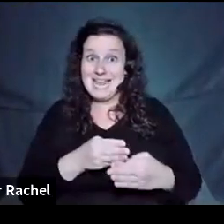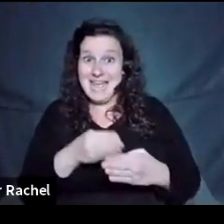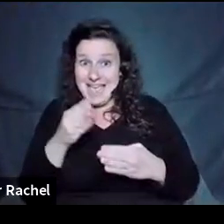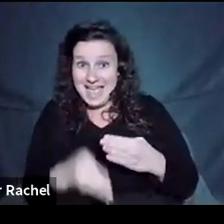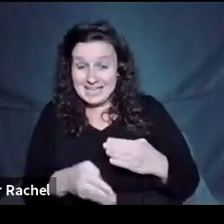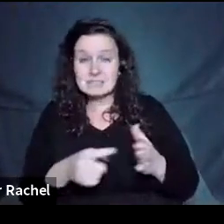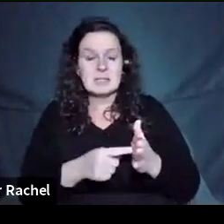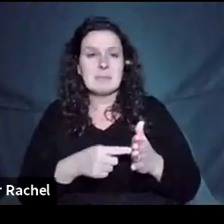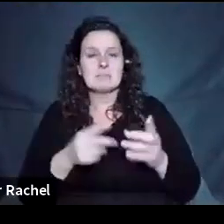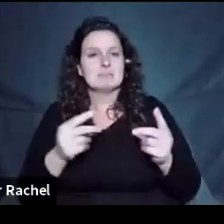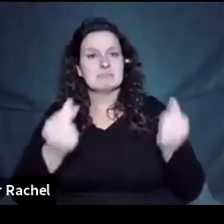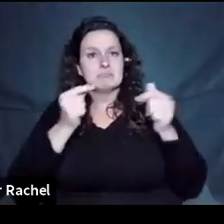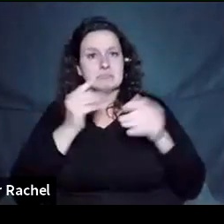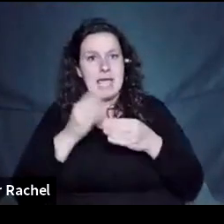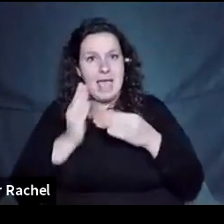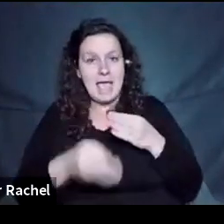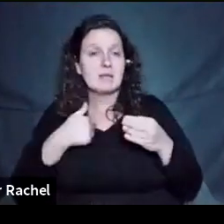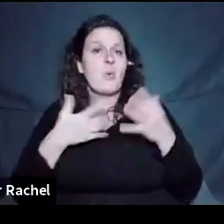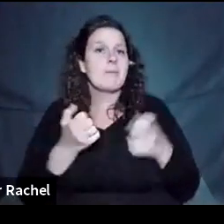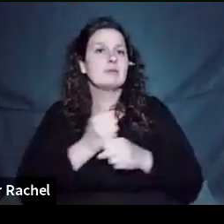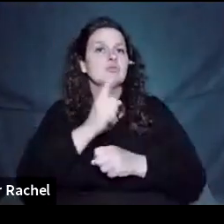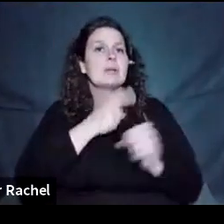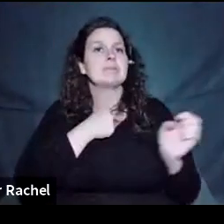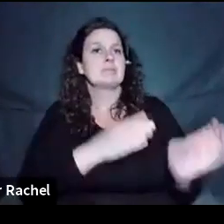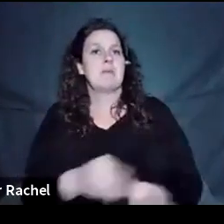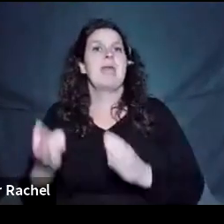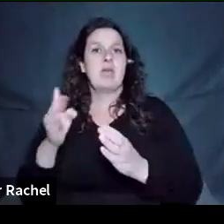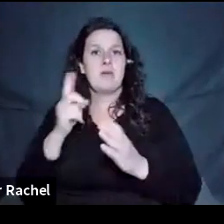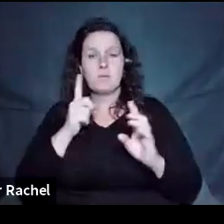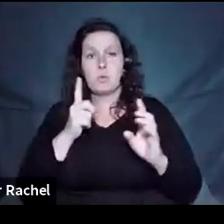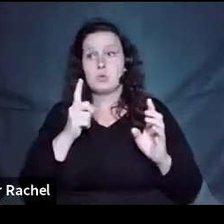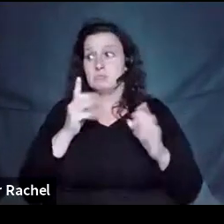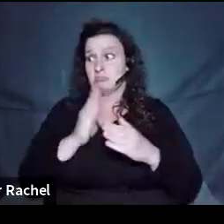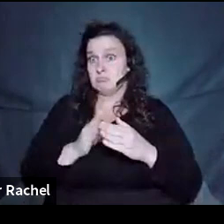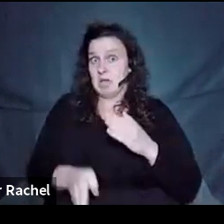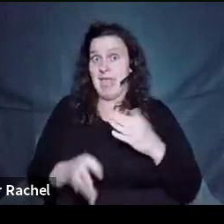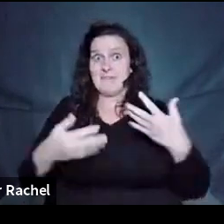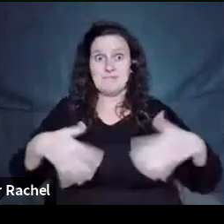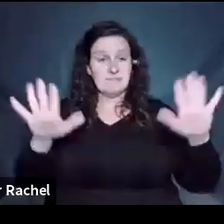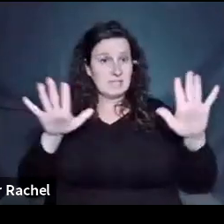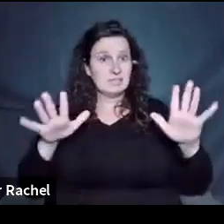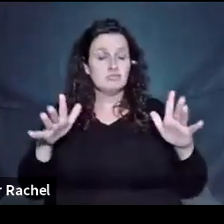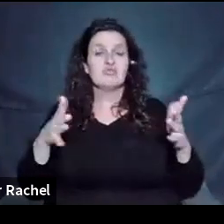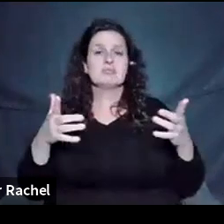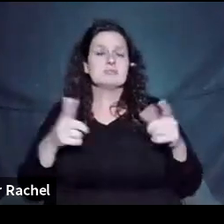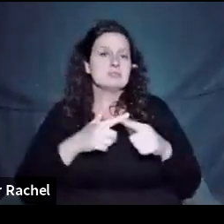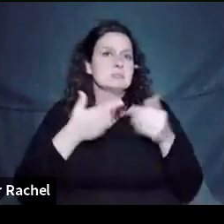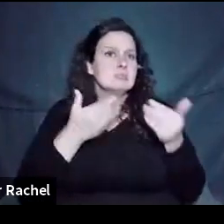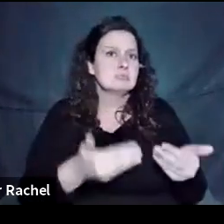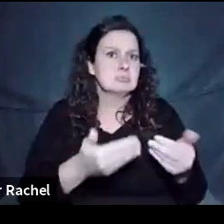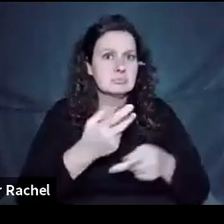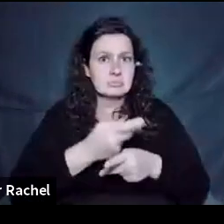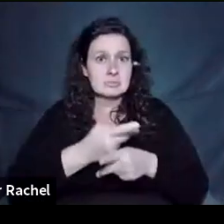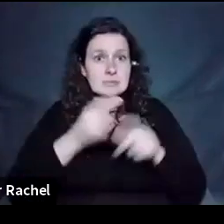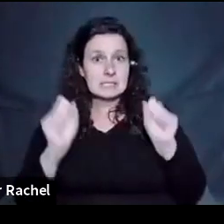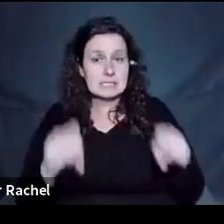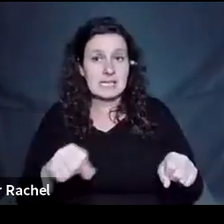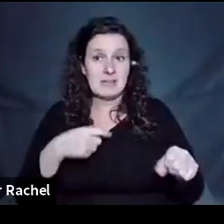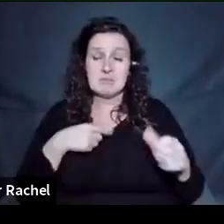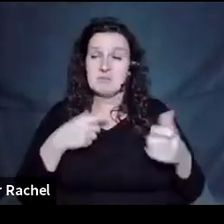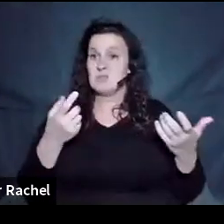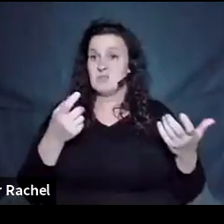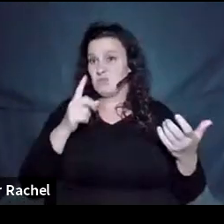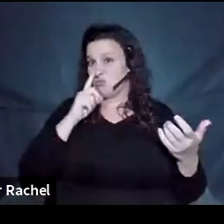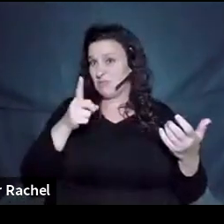end abruptly and you want to be prepared for when it ends abruptly. Now, this can come in also